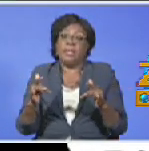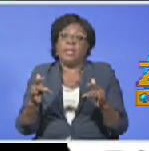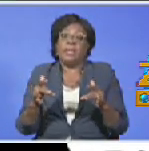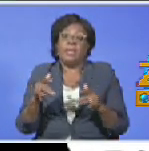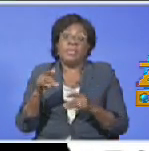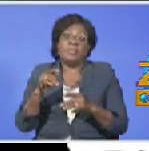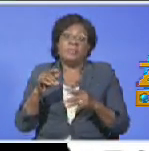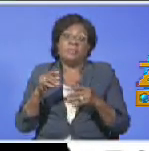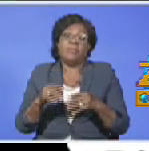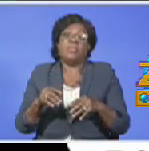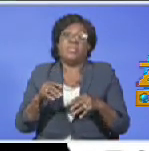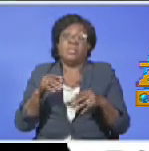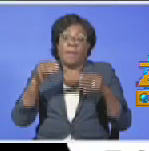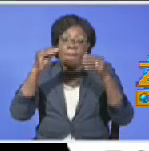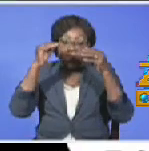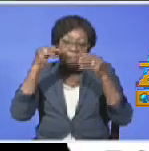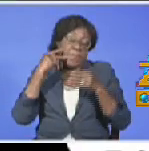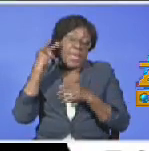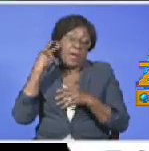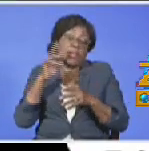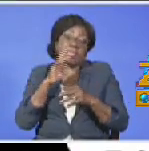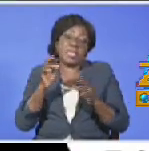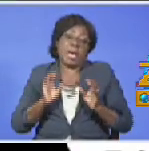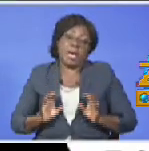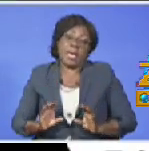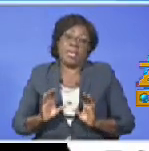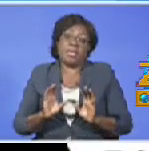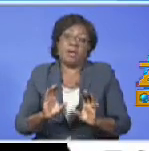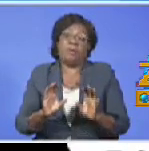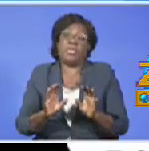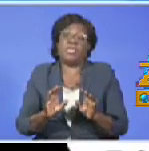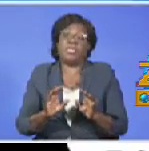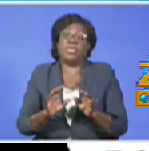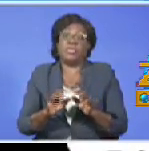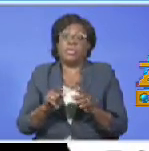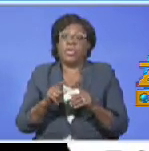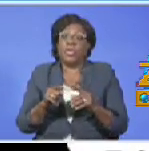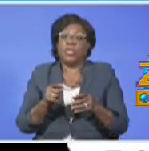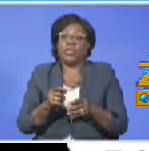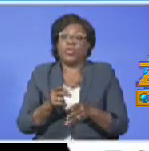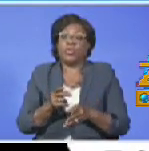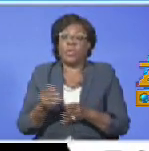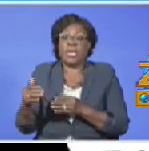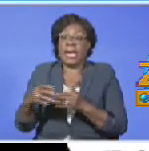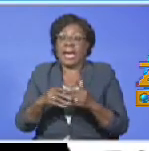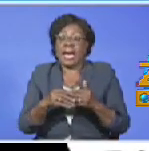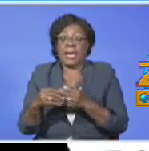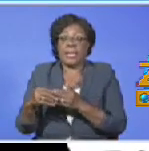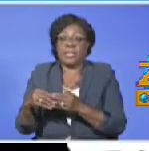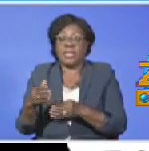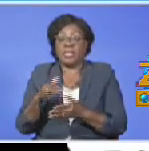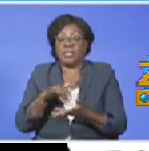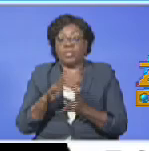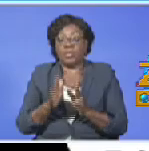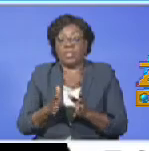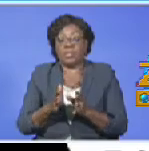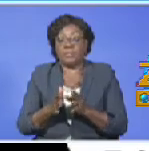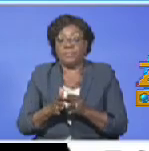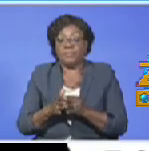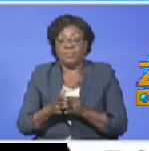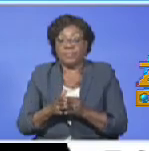have access to the virtual platform, Taylor had this to say. Their assessment will be predicated on the work that they were given,